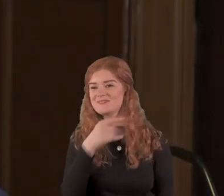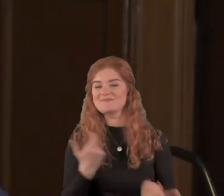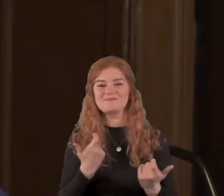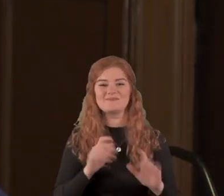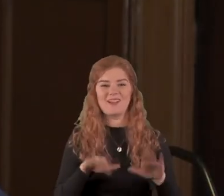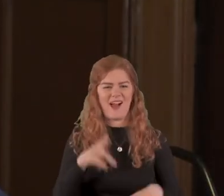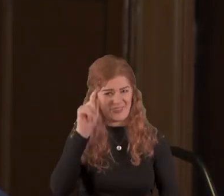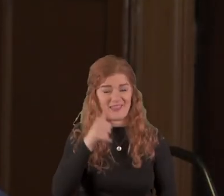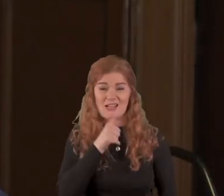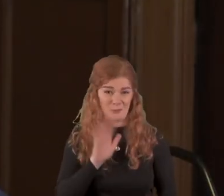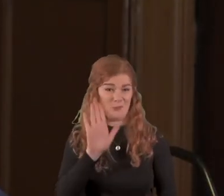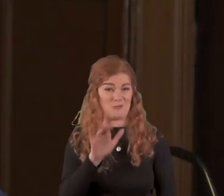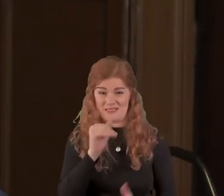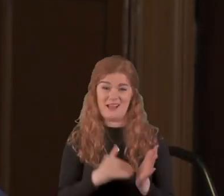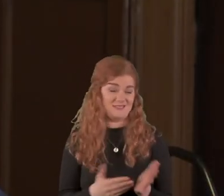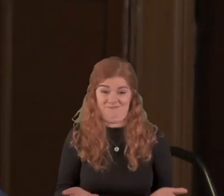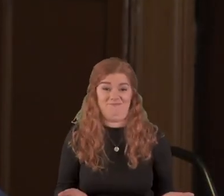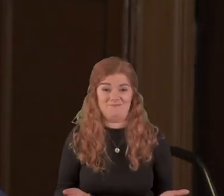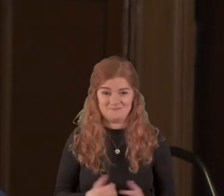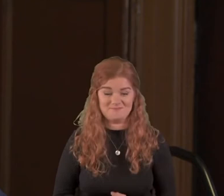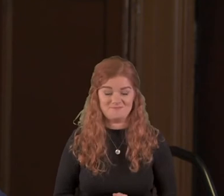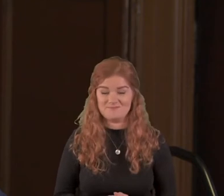I think the answer has to be yes,